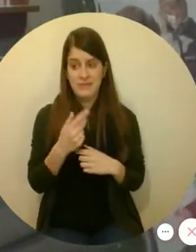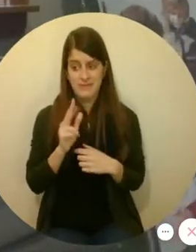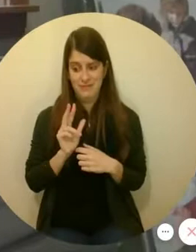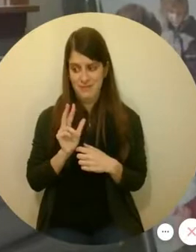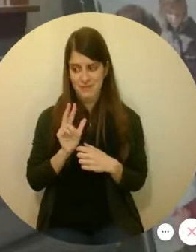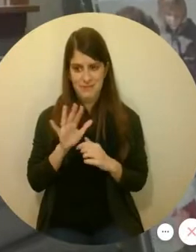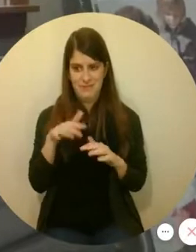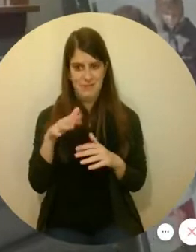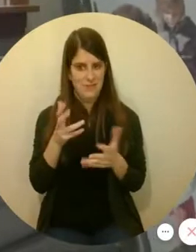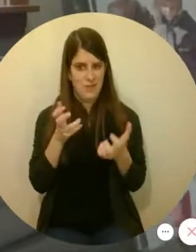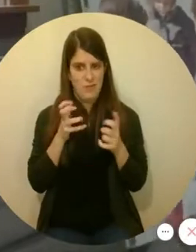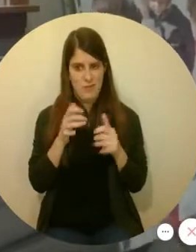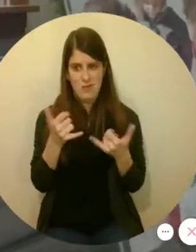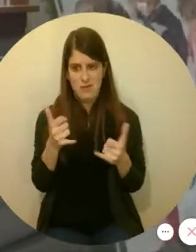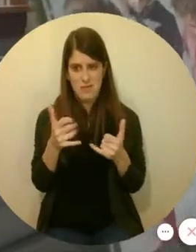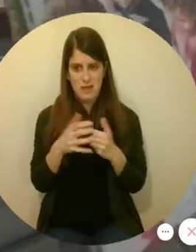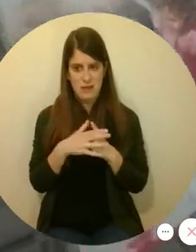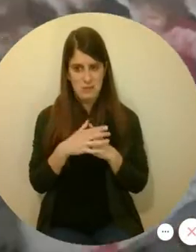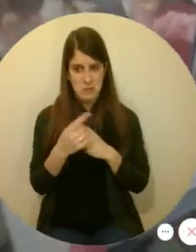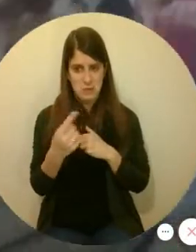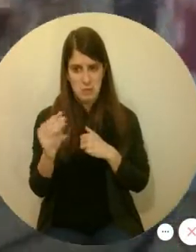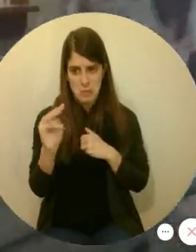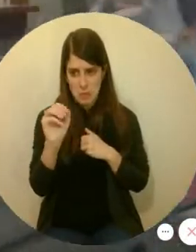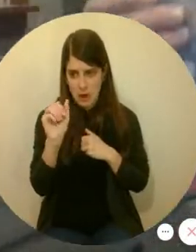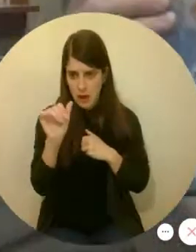Maya played a game against herself.